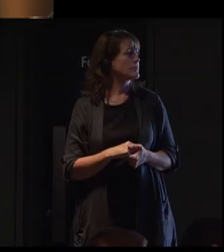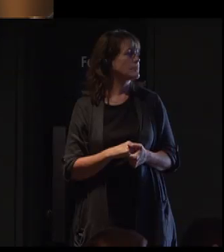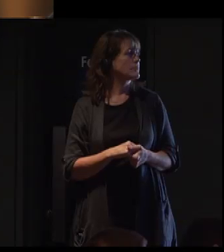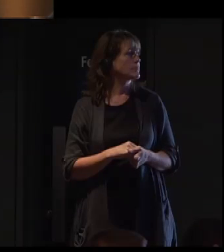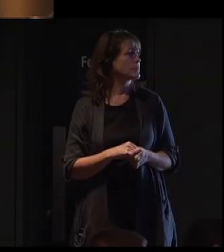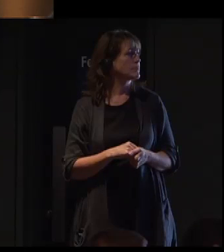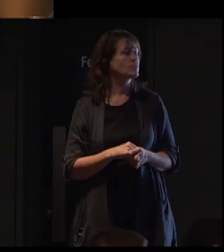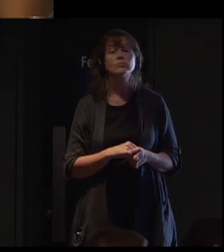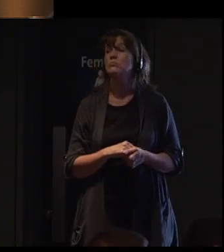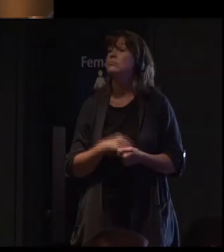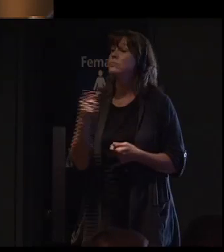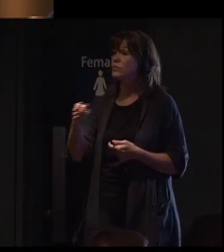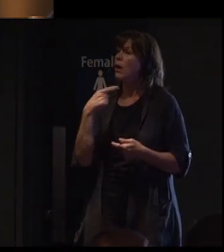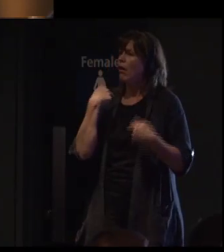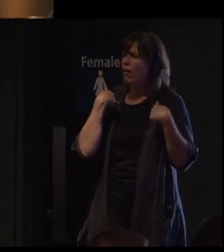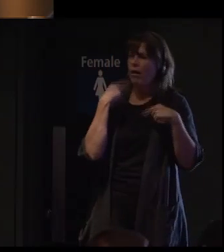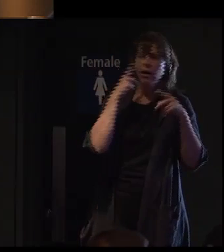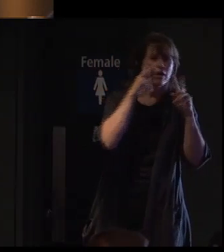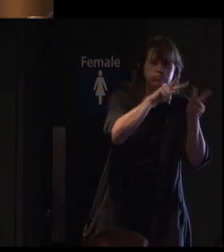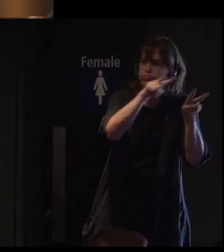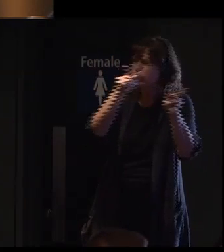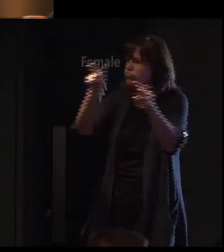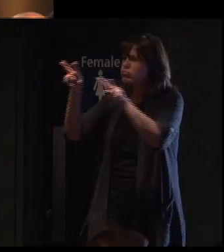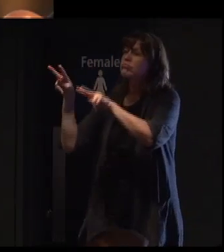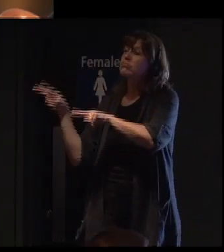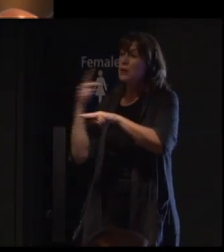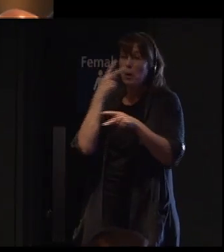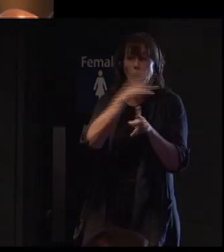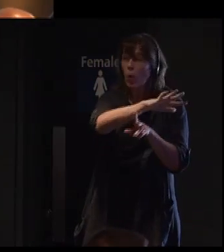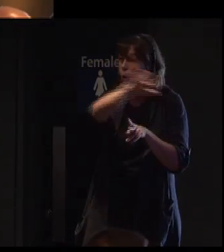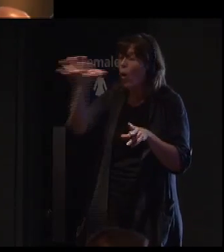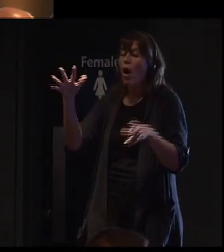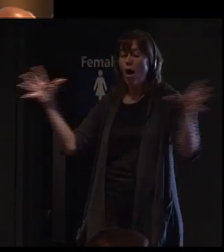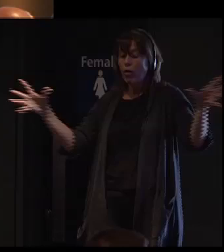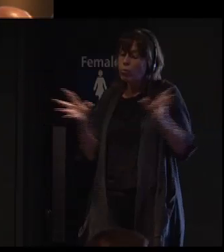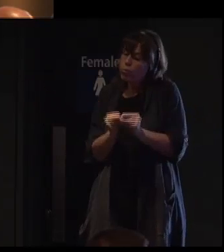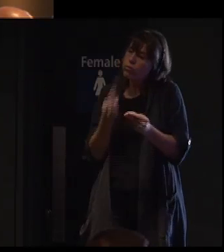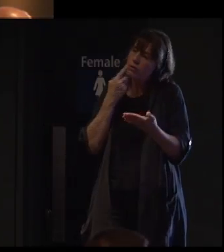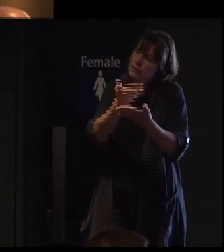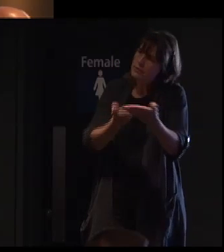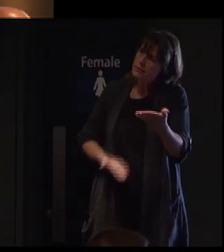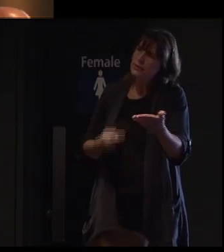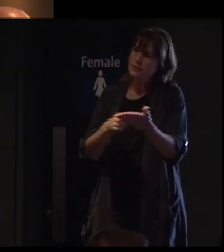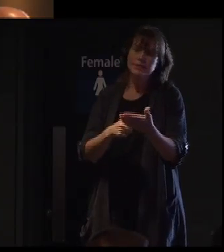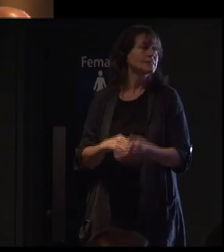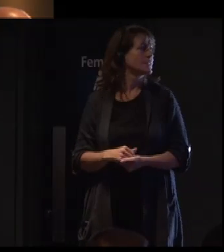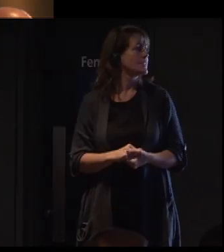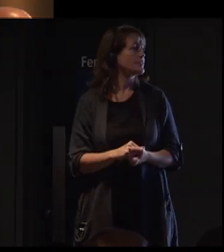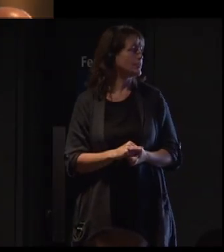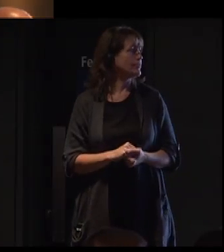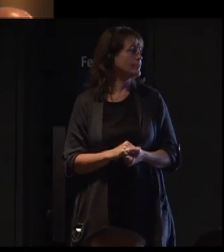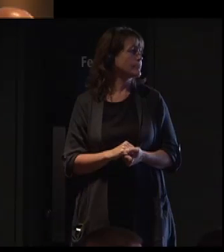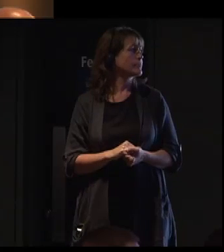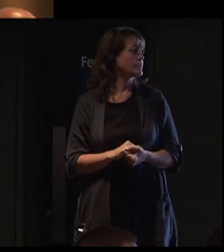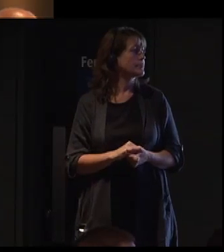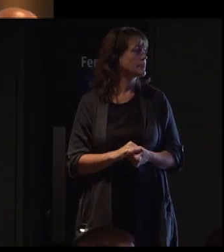What this survey clearly showed is some of the challenges that we are facing in delivering accessible football stadia in Europe.